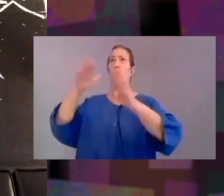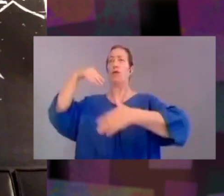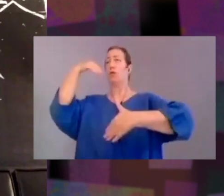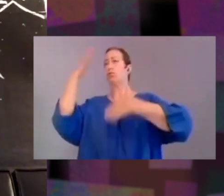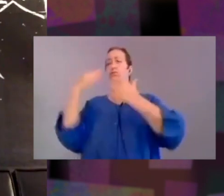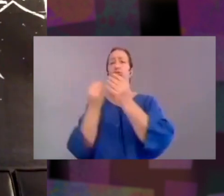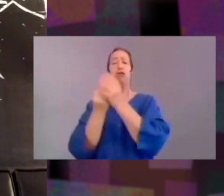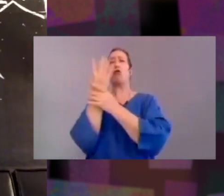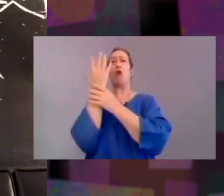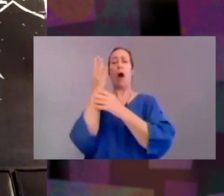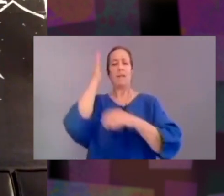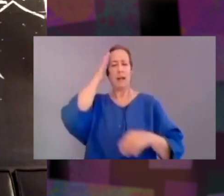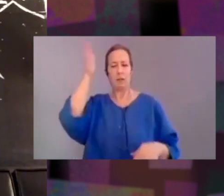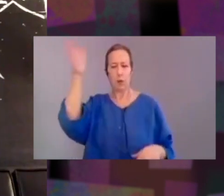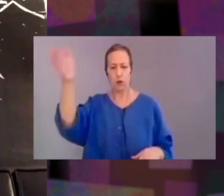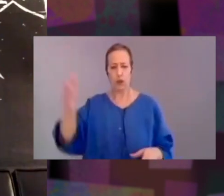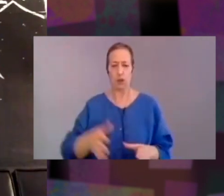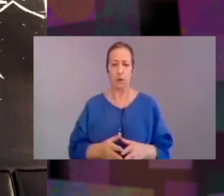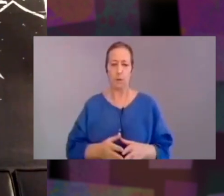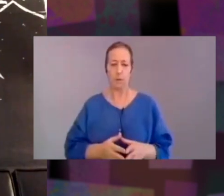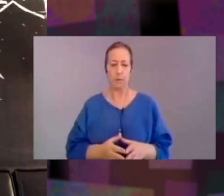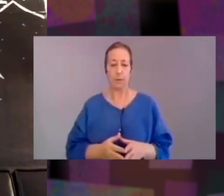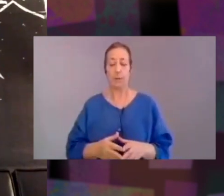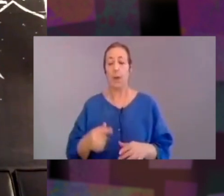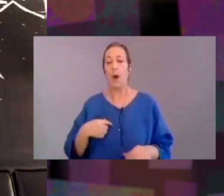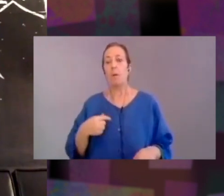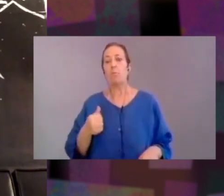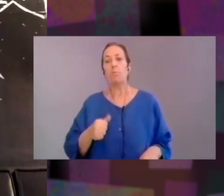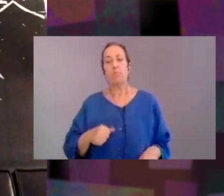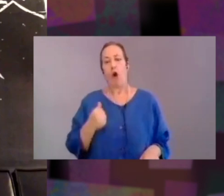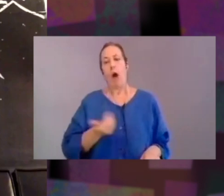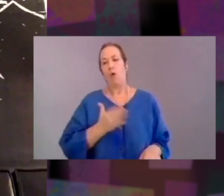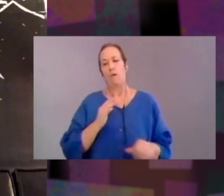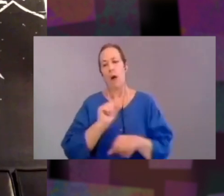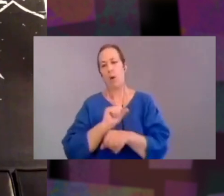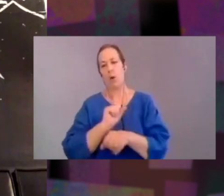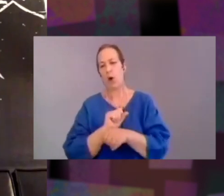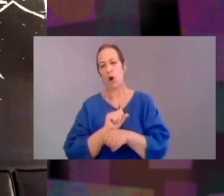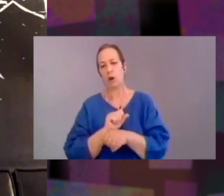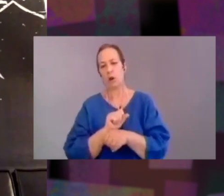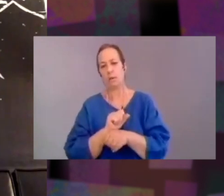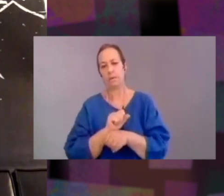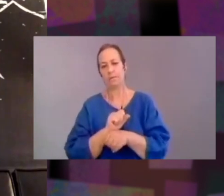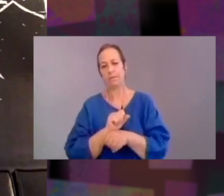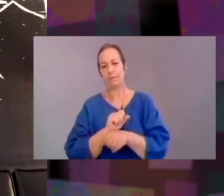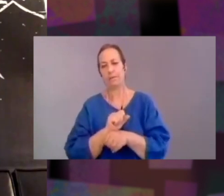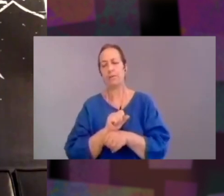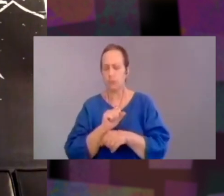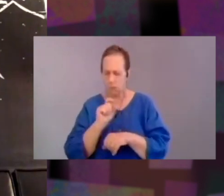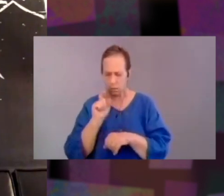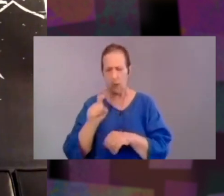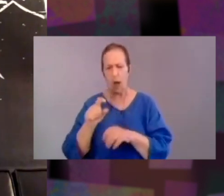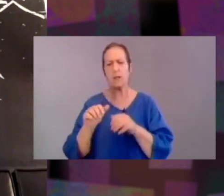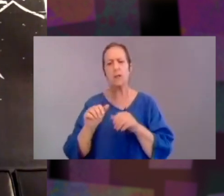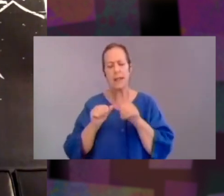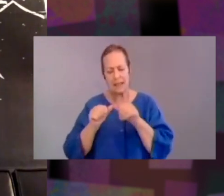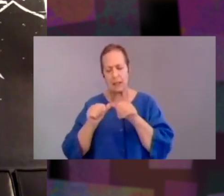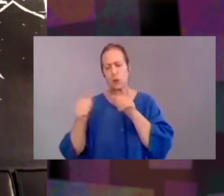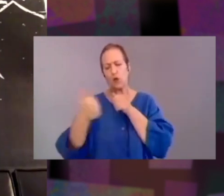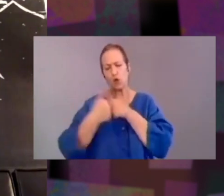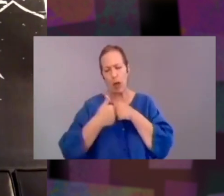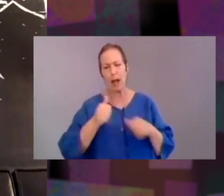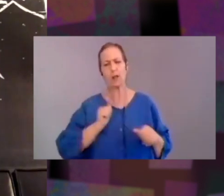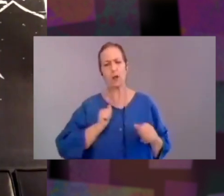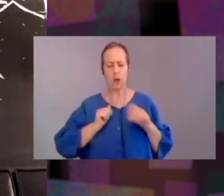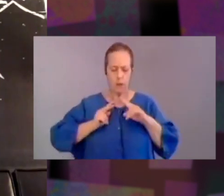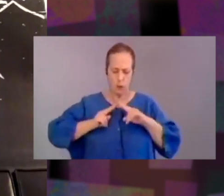I am so proud of the work we have done, even as we continue to challenge ourselves to go deeper and dream